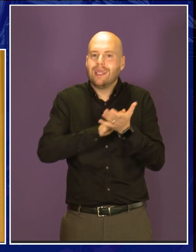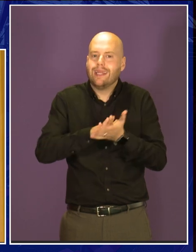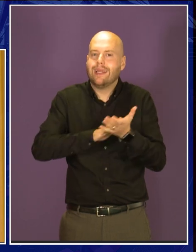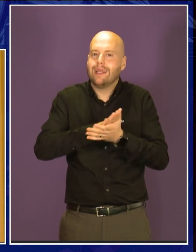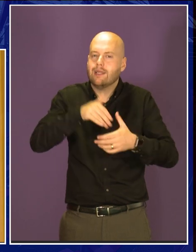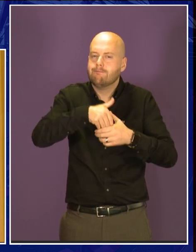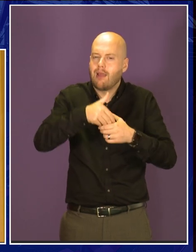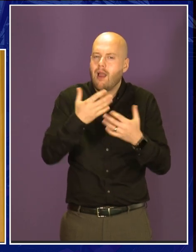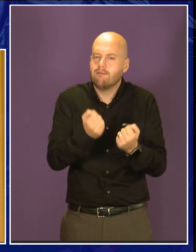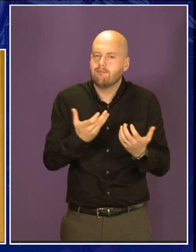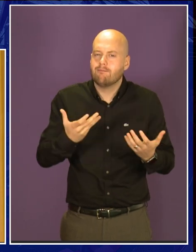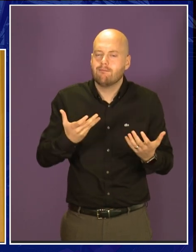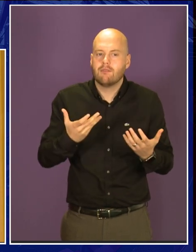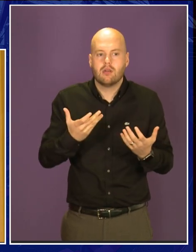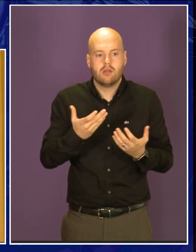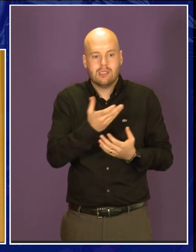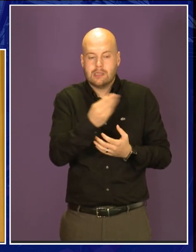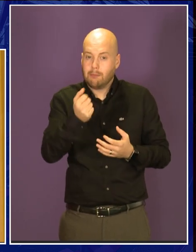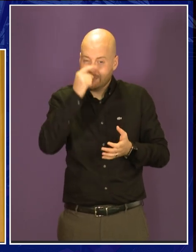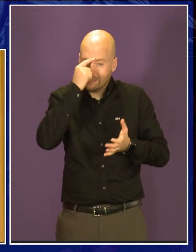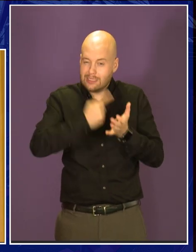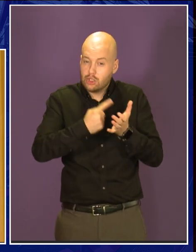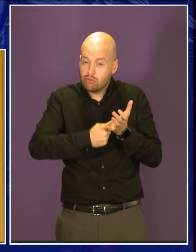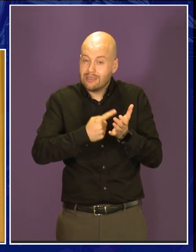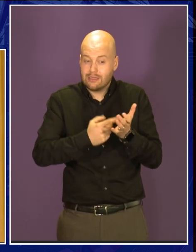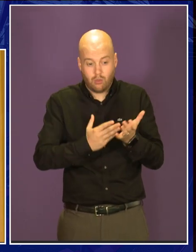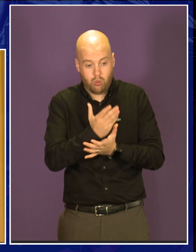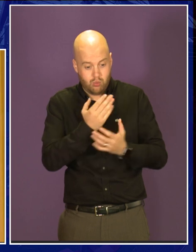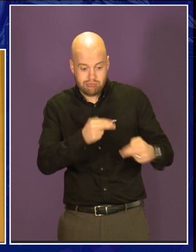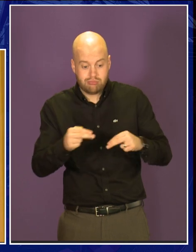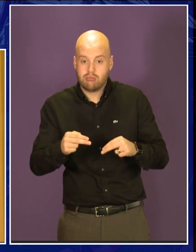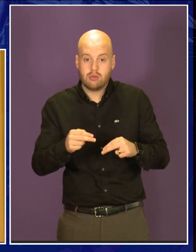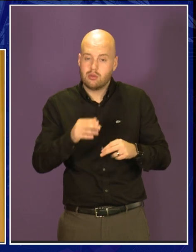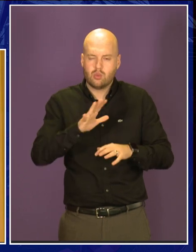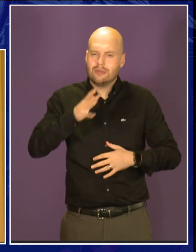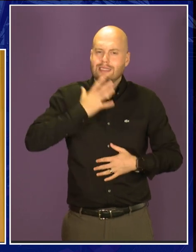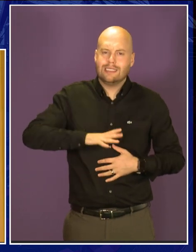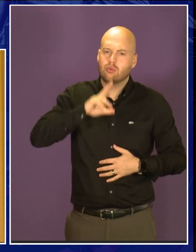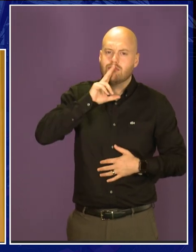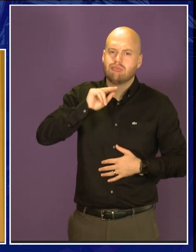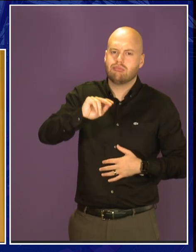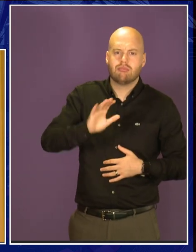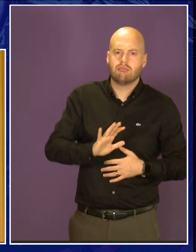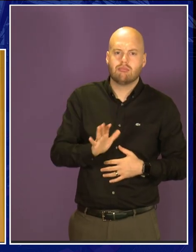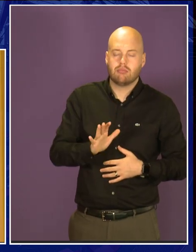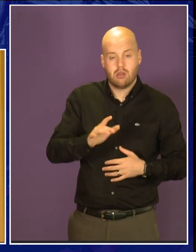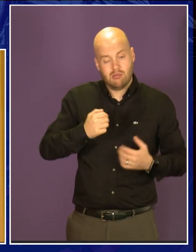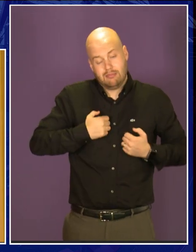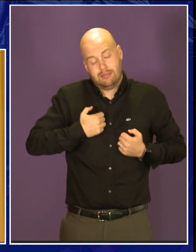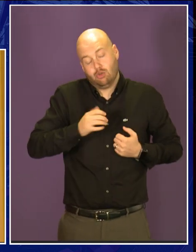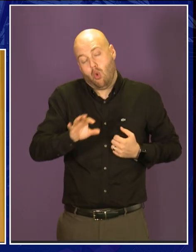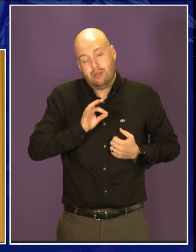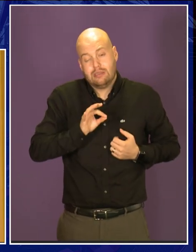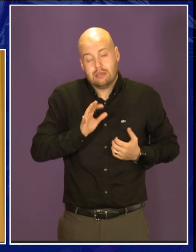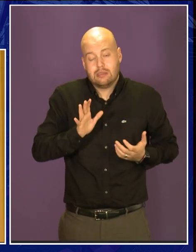there's decision-making. Sometimes that decision-making, or often that decision-making, is nonverbal, I'm not saying I'm making a choice to do that. There's something,